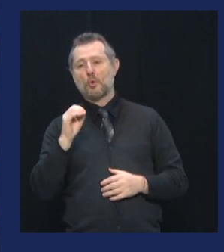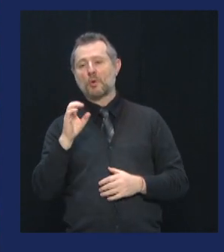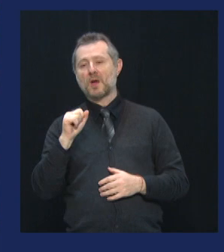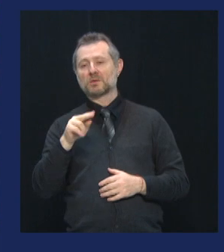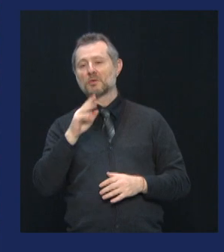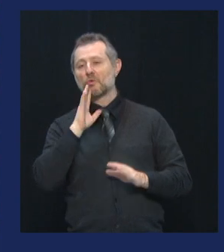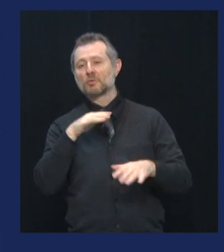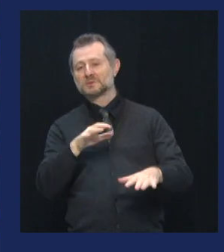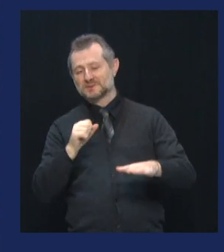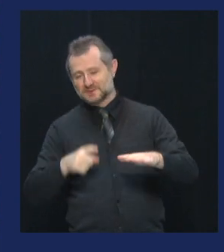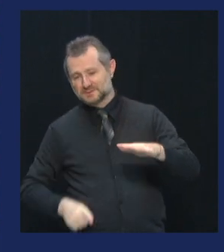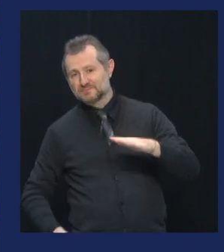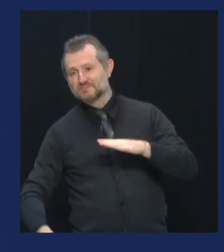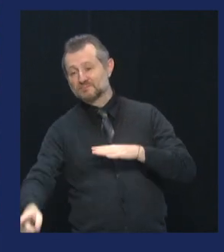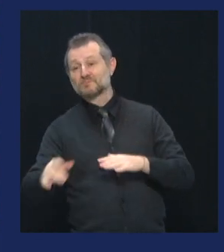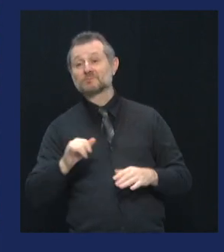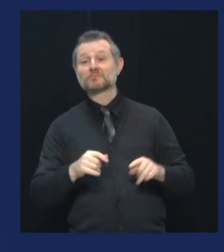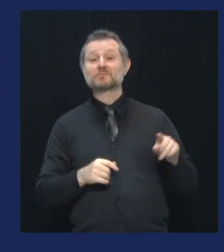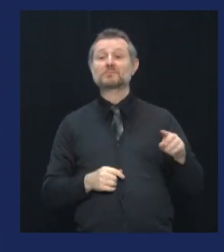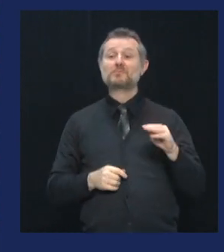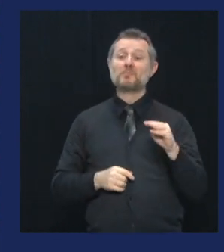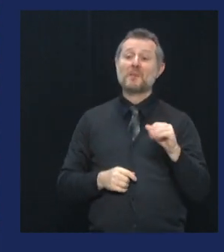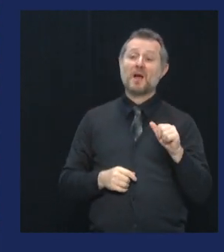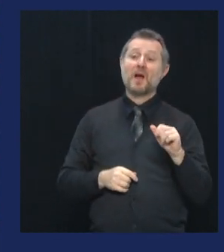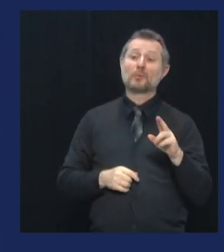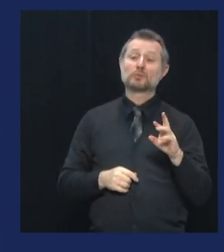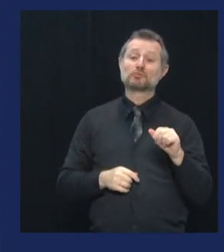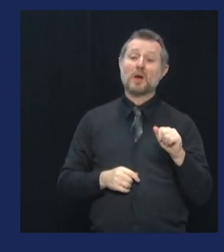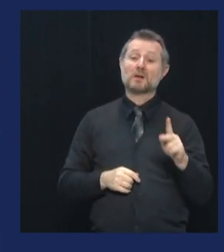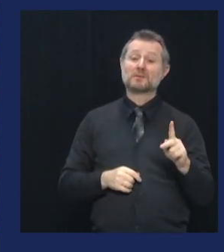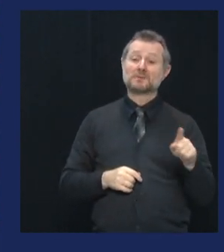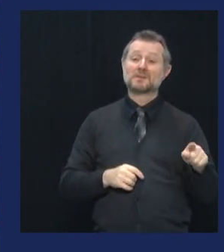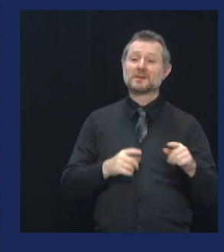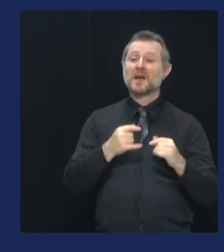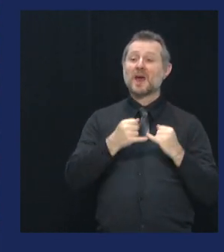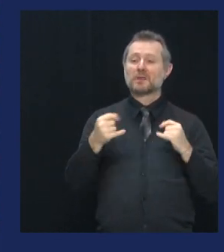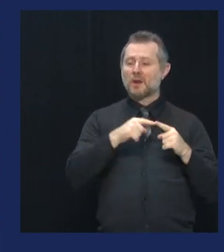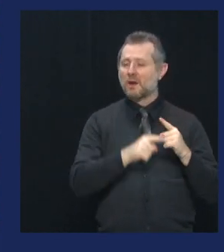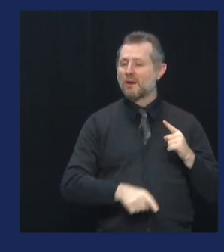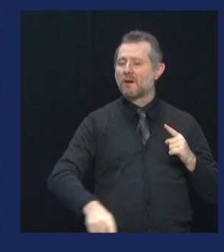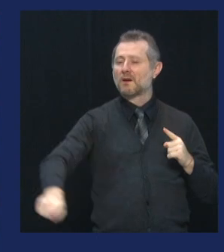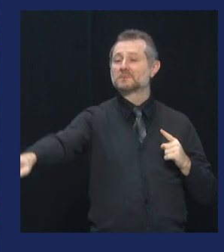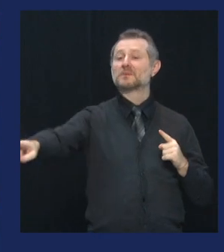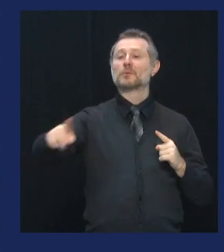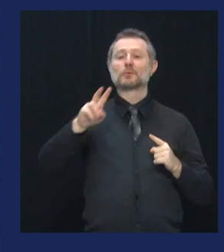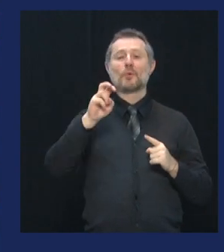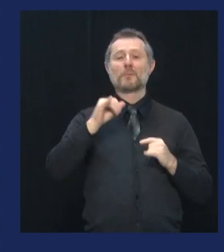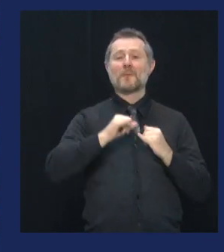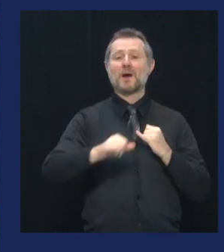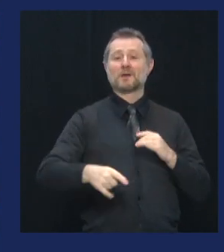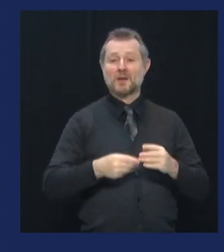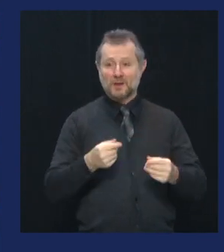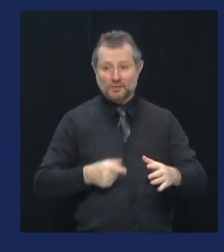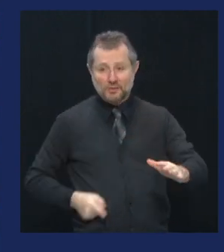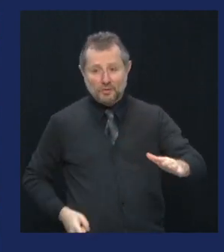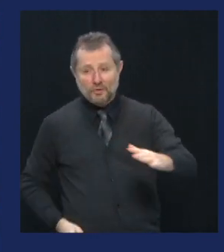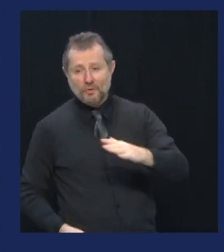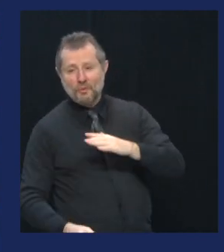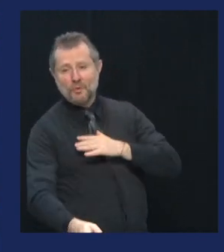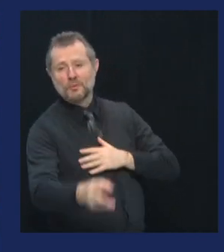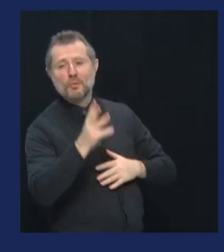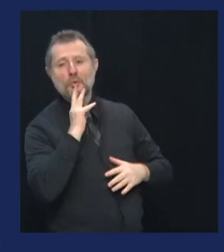the transmission line will travel 200 miles under the Long Island Sound to Astoria,